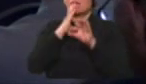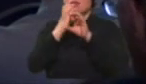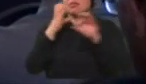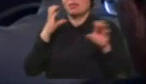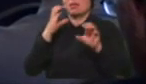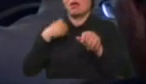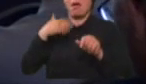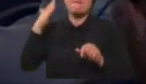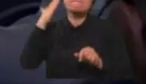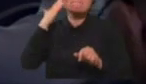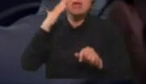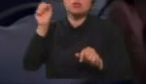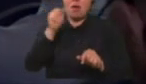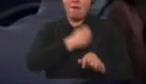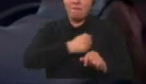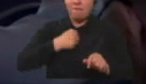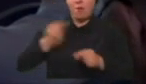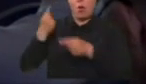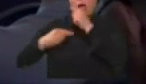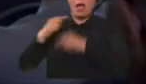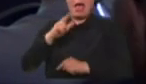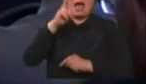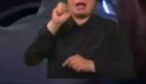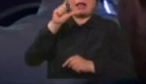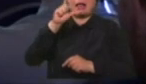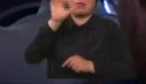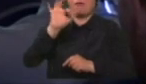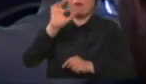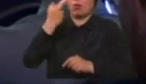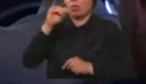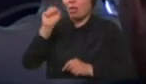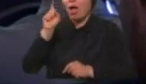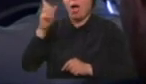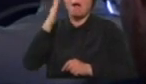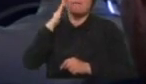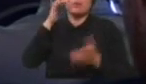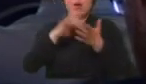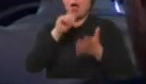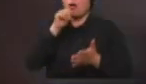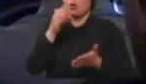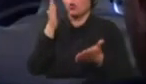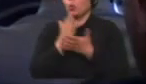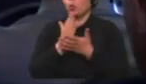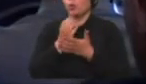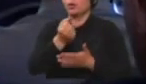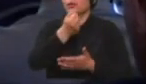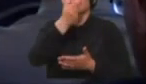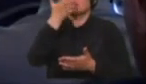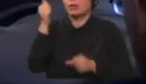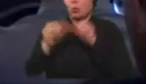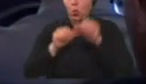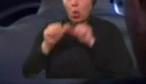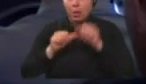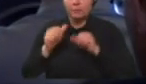originally from California, USA, but I've been living in Europe for several years now with my family, and I live in Warsaw, where I'm also a